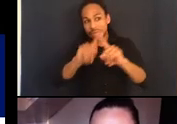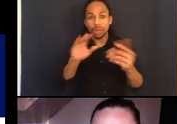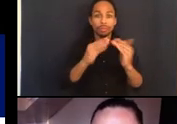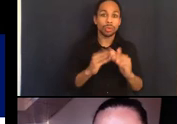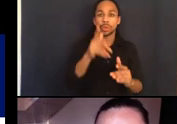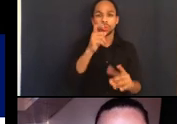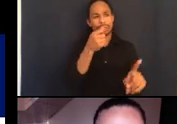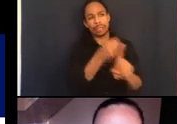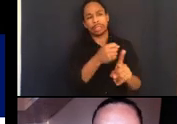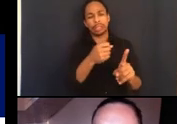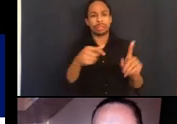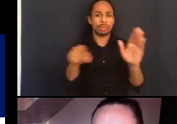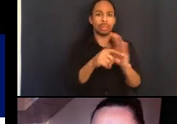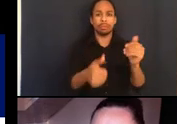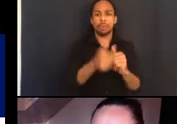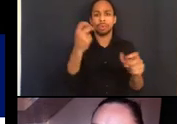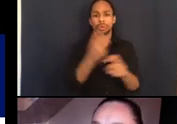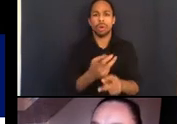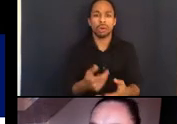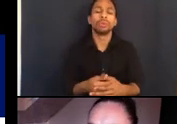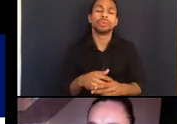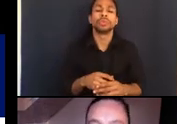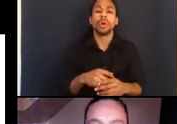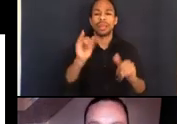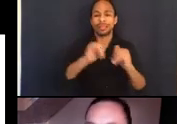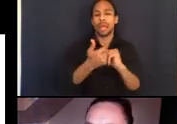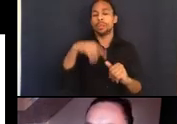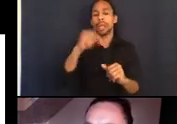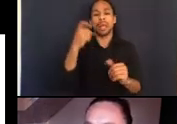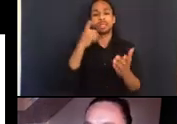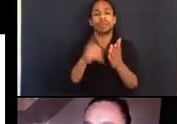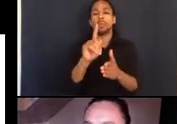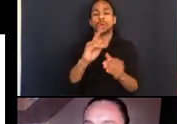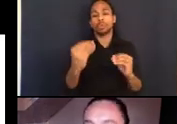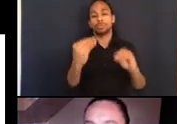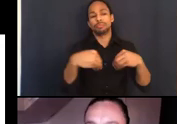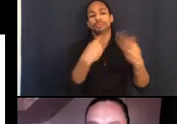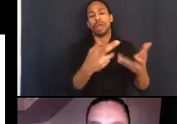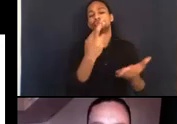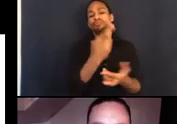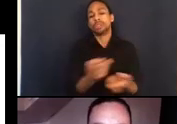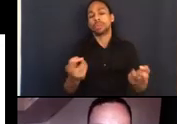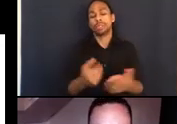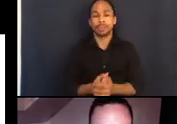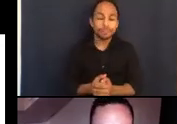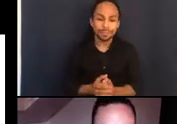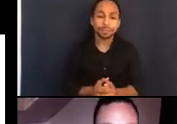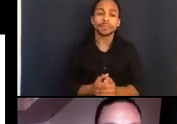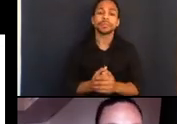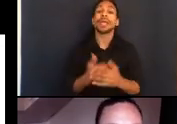resources. Thank you so much. Time's up. Yes, thank you so much. We now are going to hear from Garcia-Sampson.